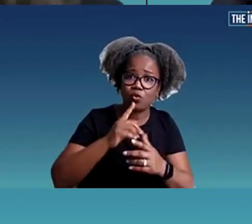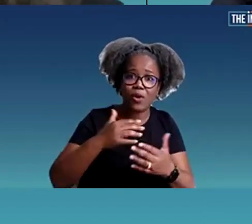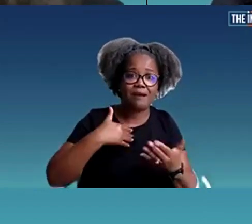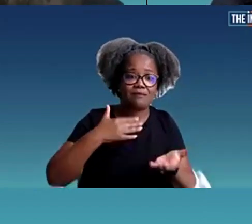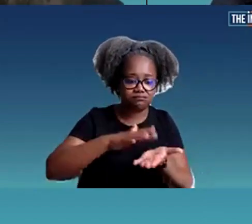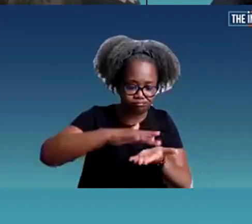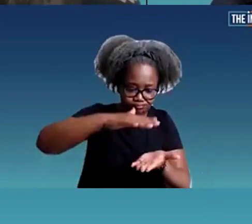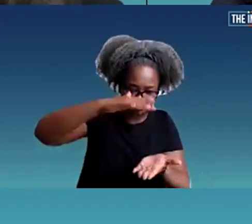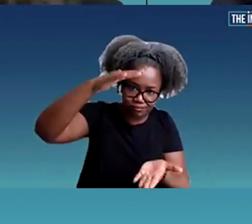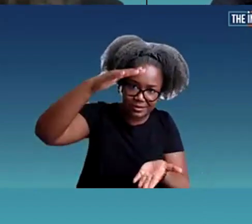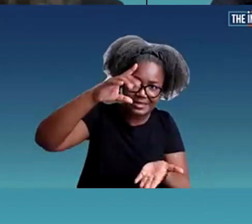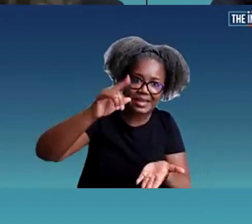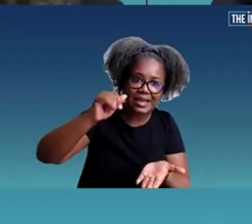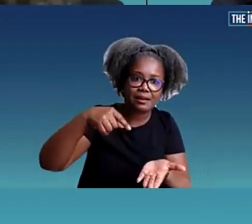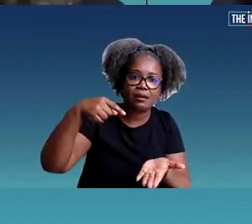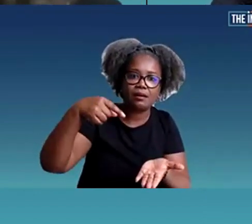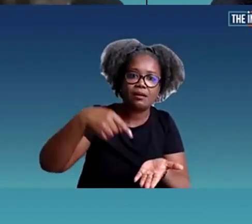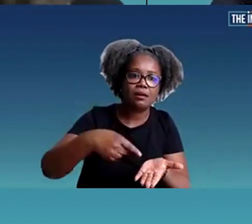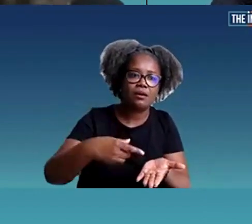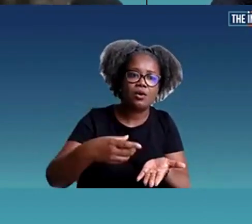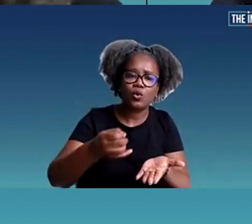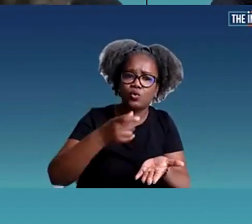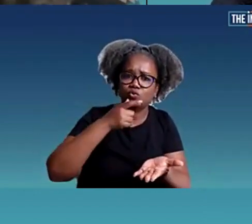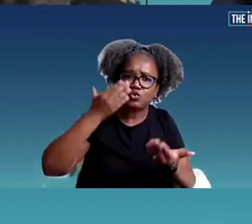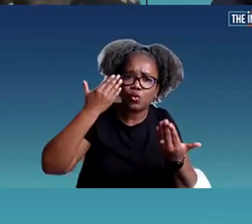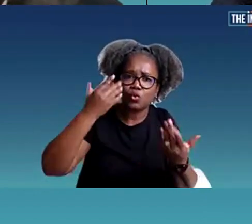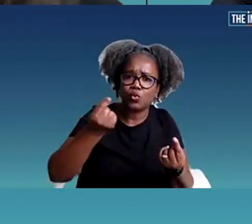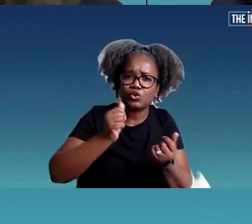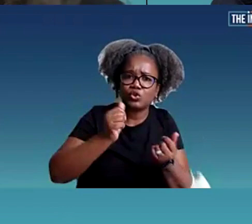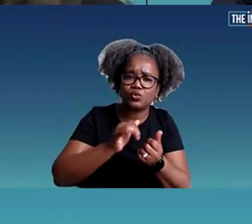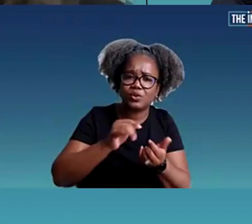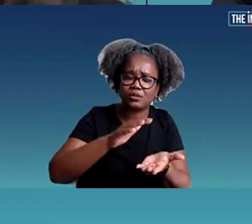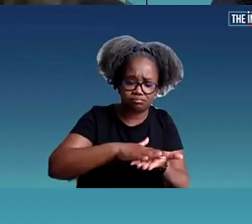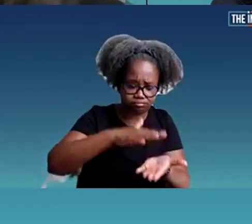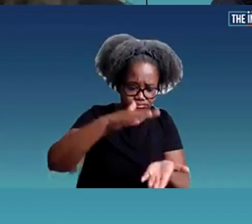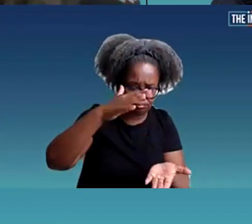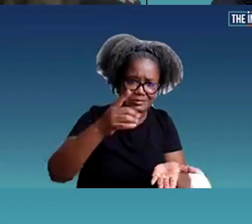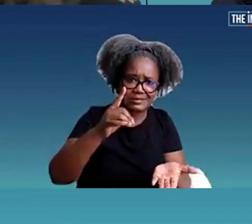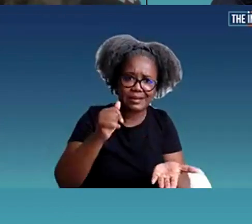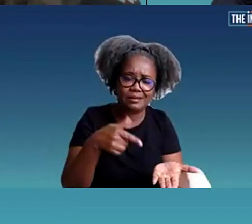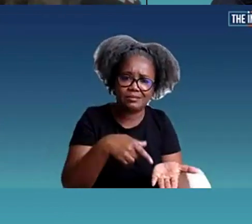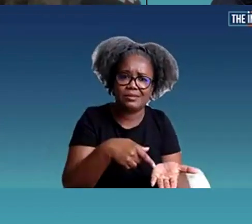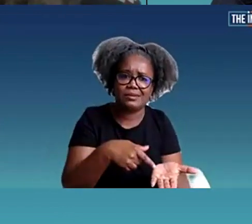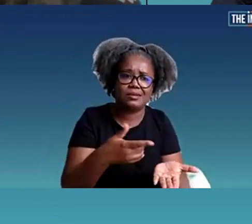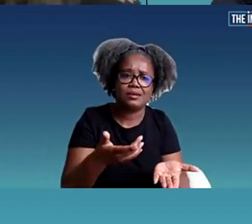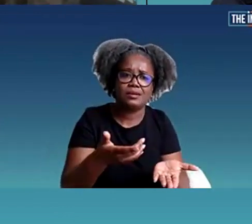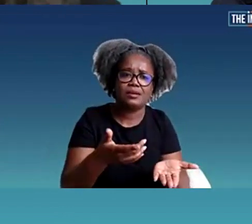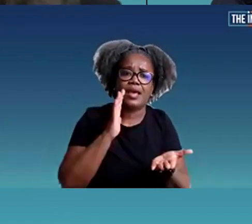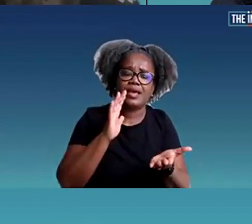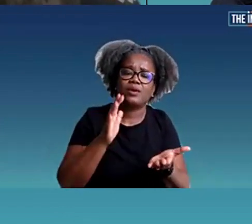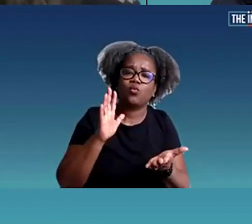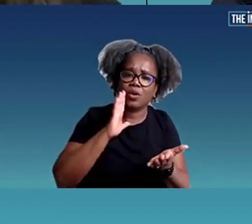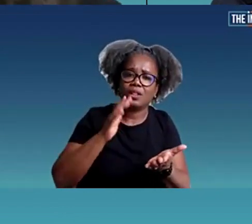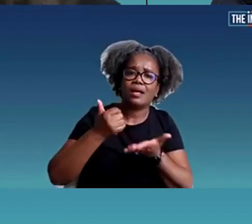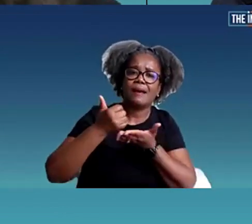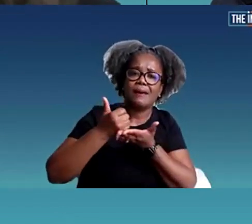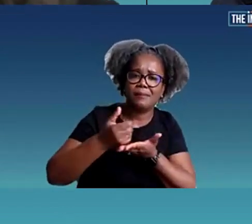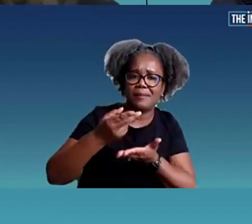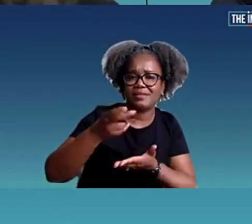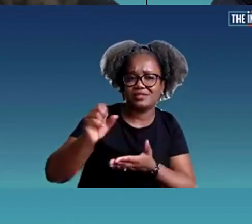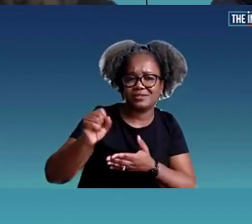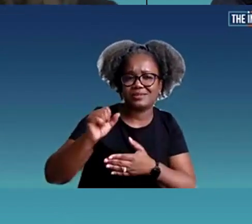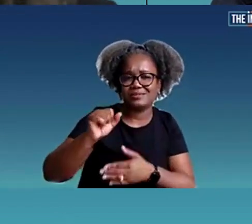your aims should be, and it even tells you how to set goals. And so you're going to set goals